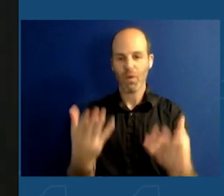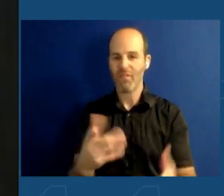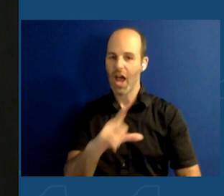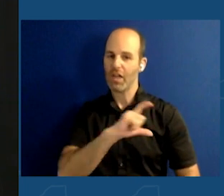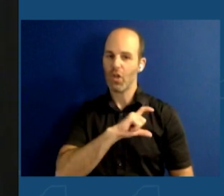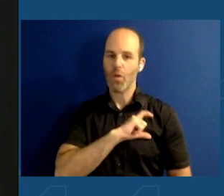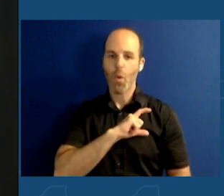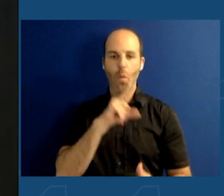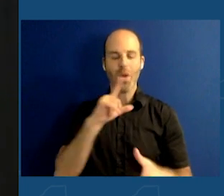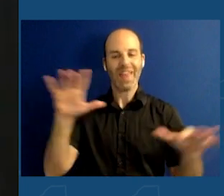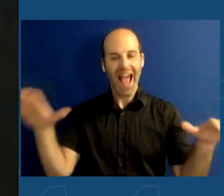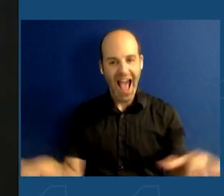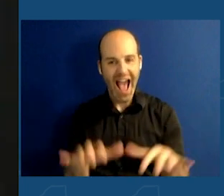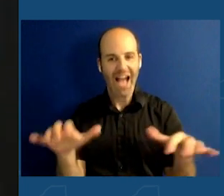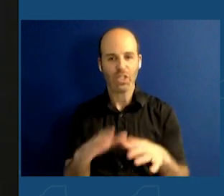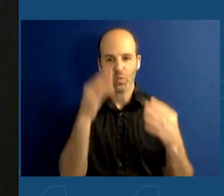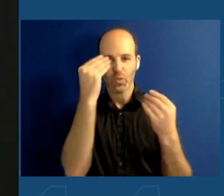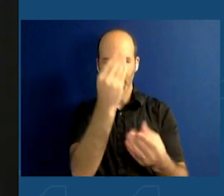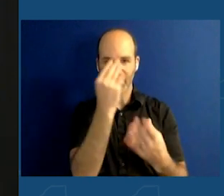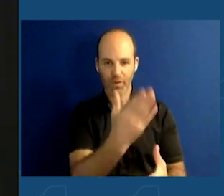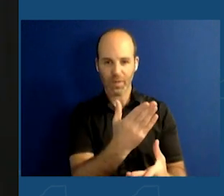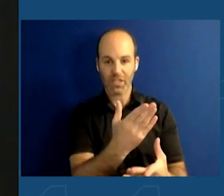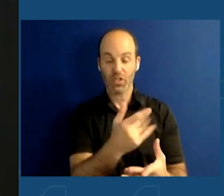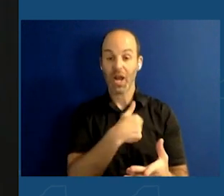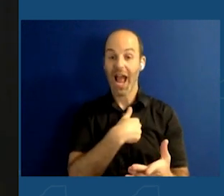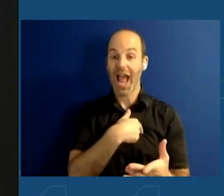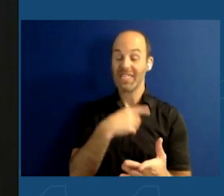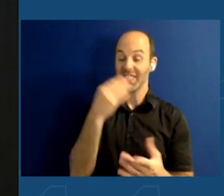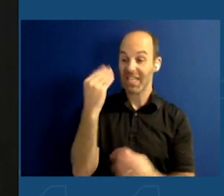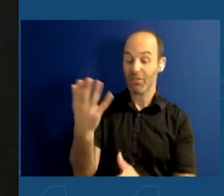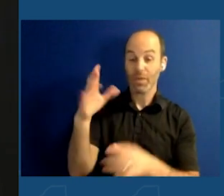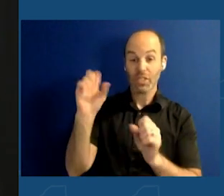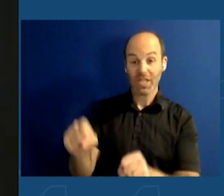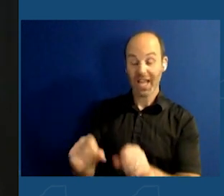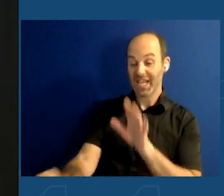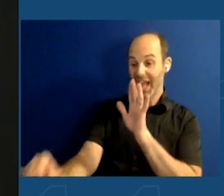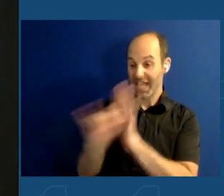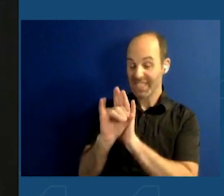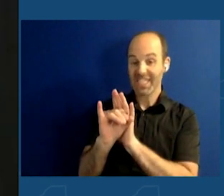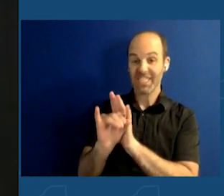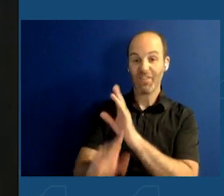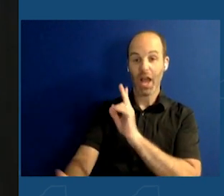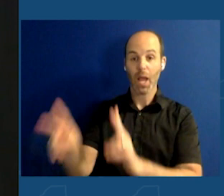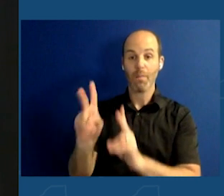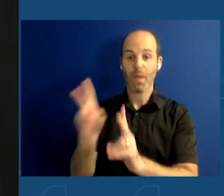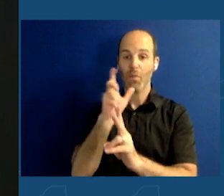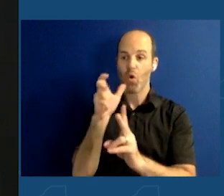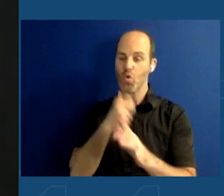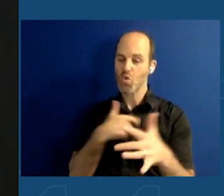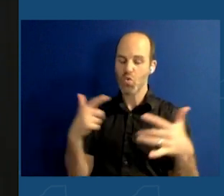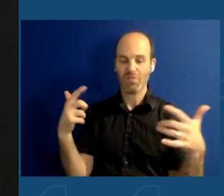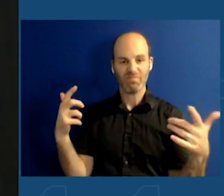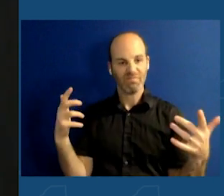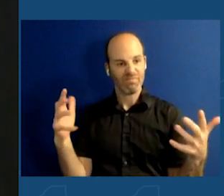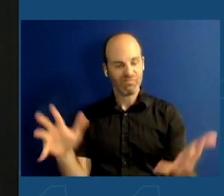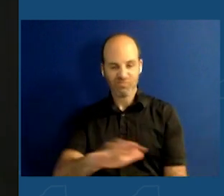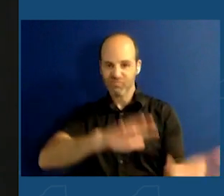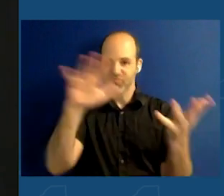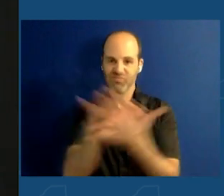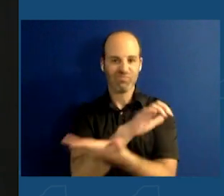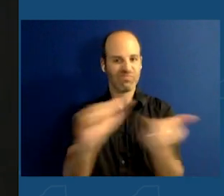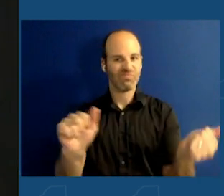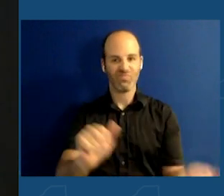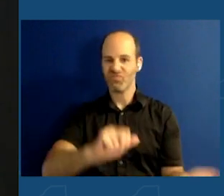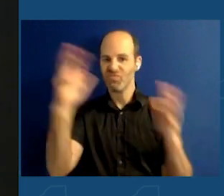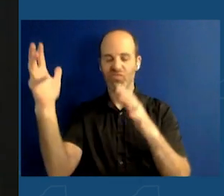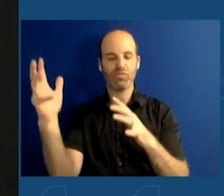intelligence and leads that are needed to identify trigger pullers. And these people are terrorizing the communities every single day. We're